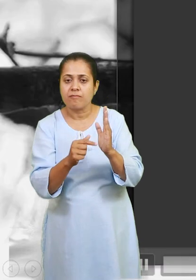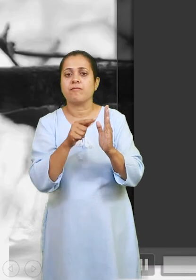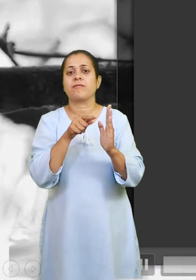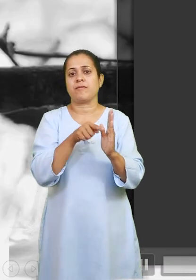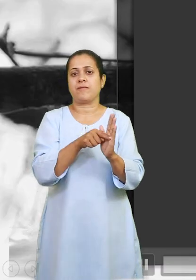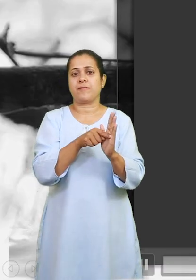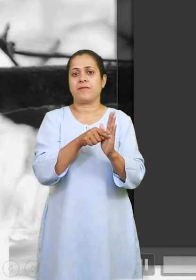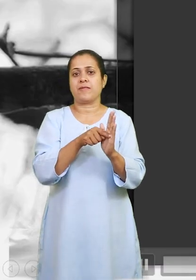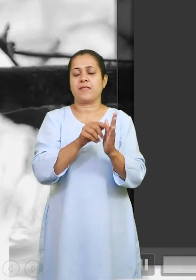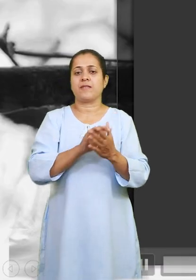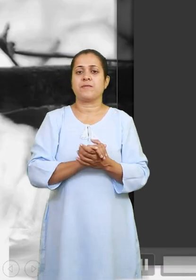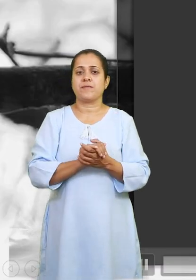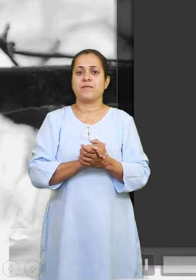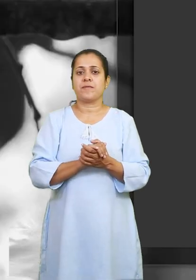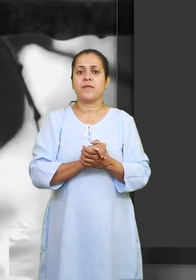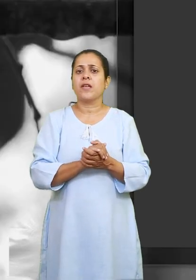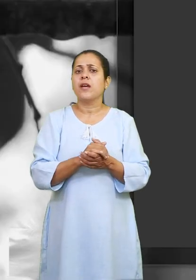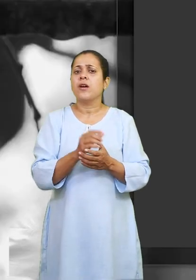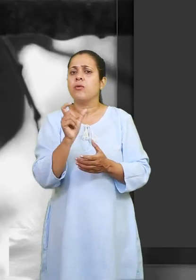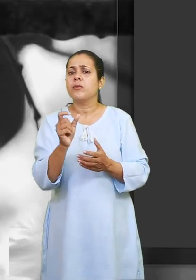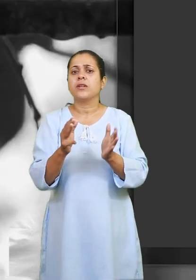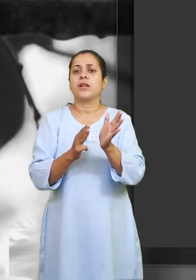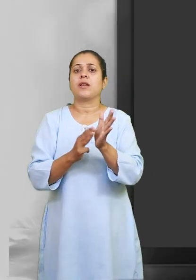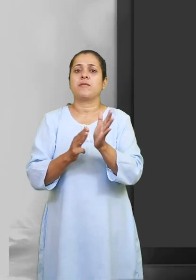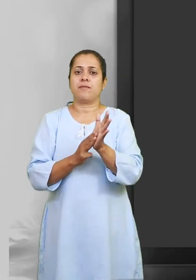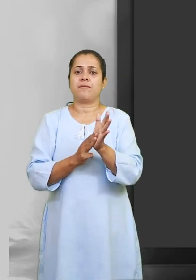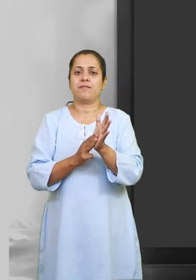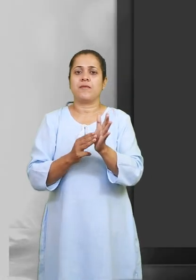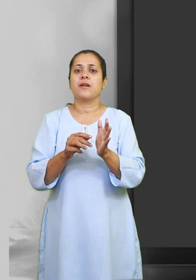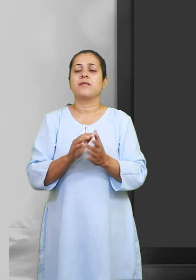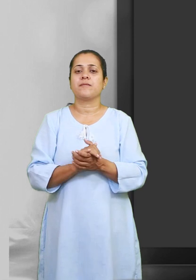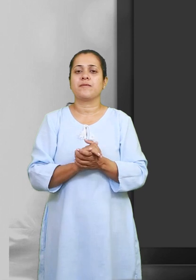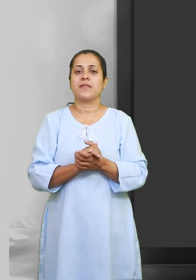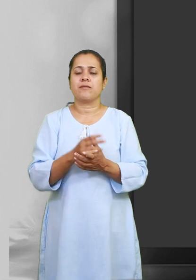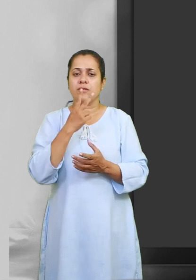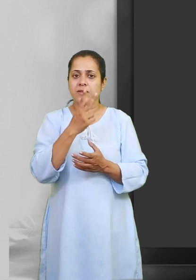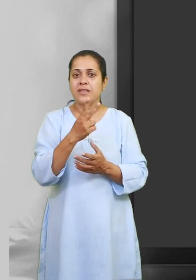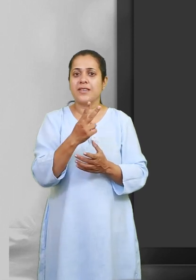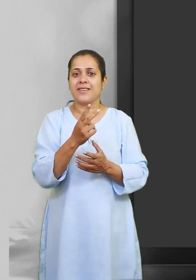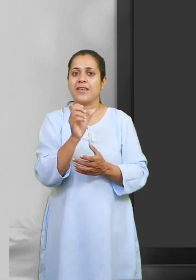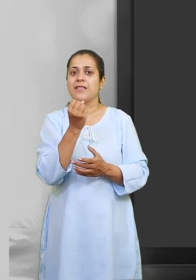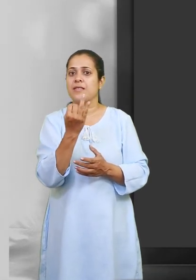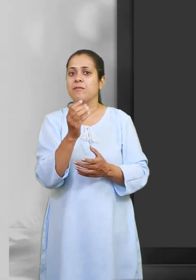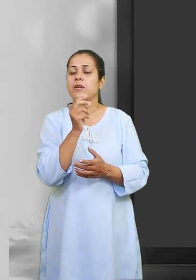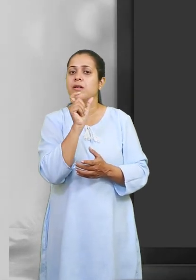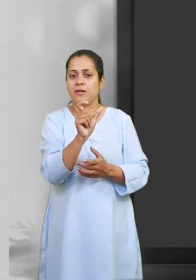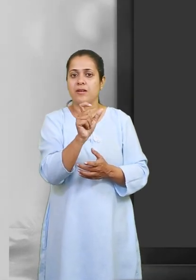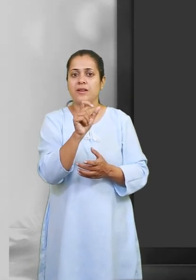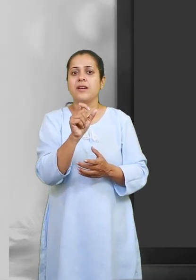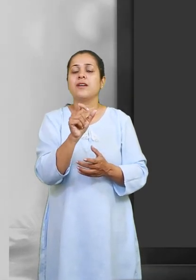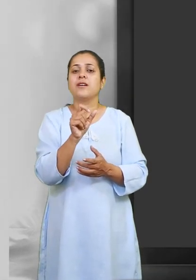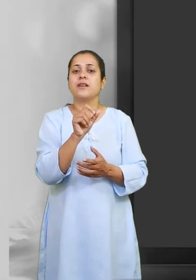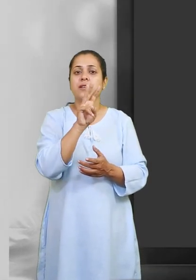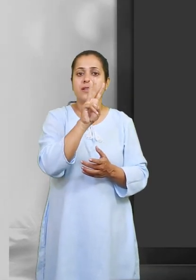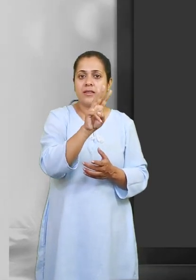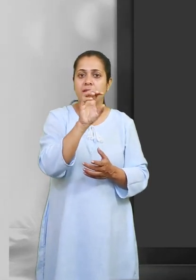and rainfall is usually measured in millimeters. That is why you will see that the rainfall on a particular